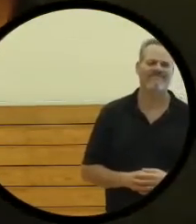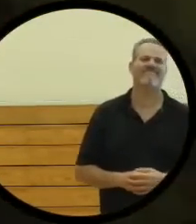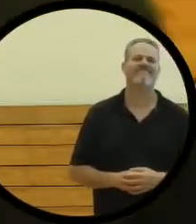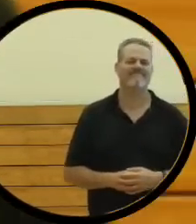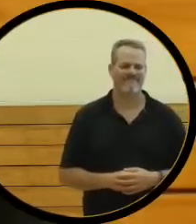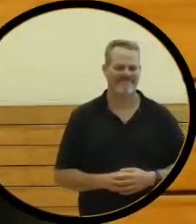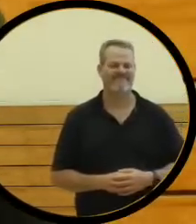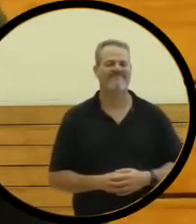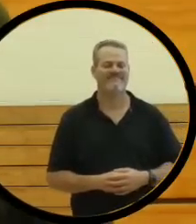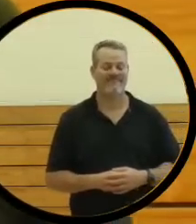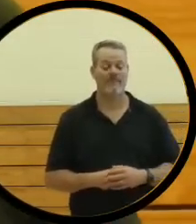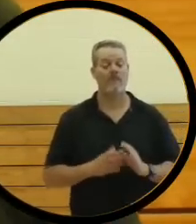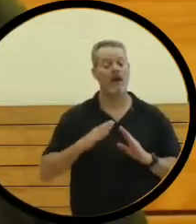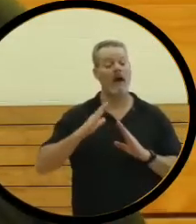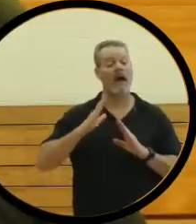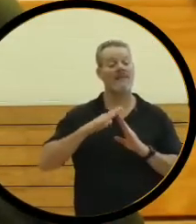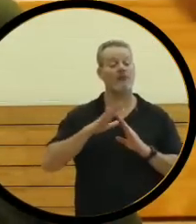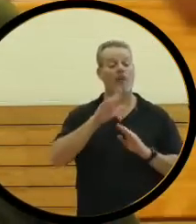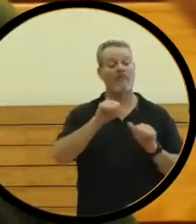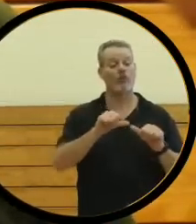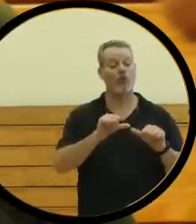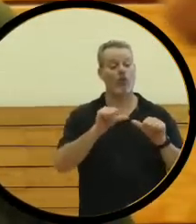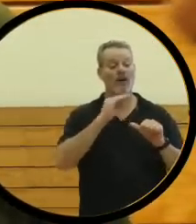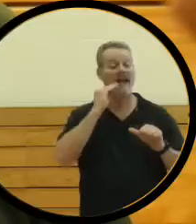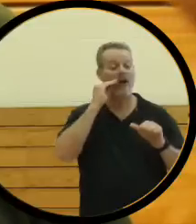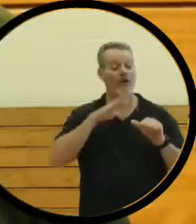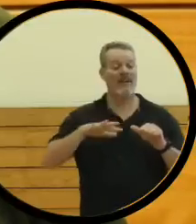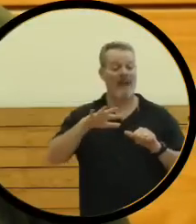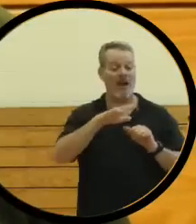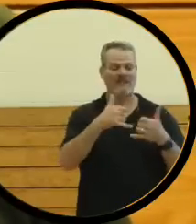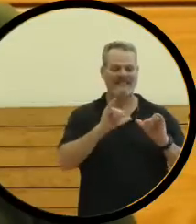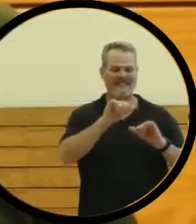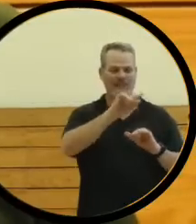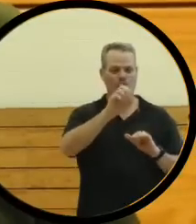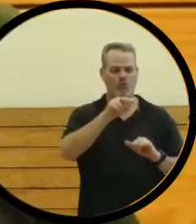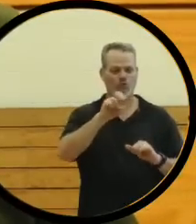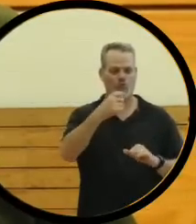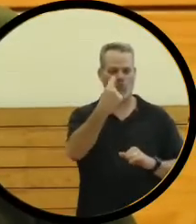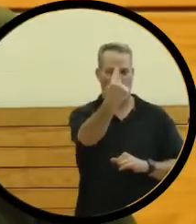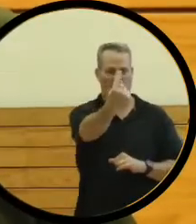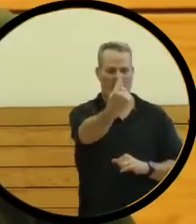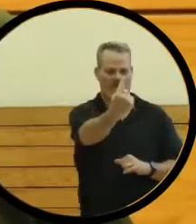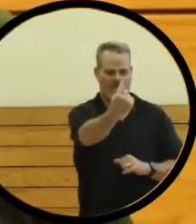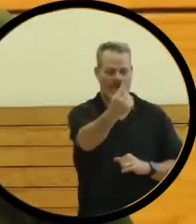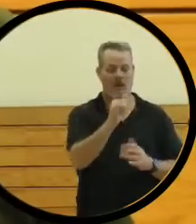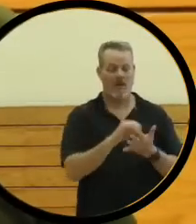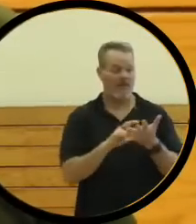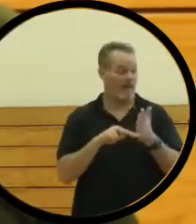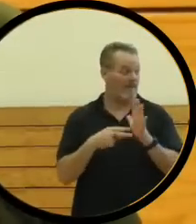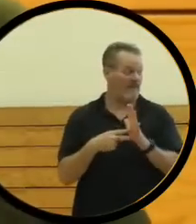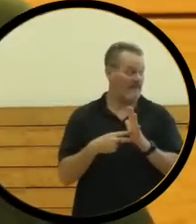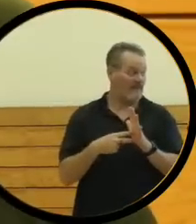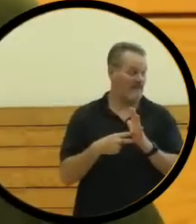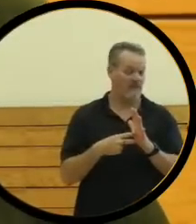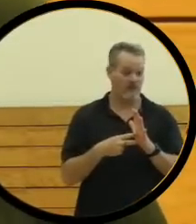At the top of the subdivision, you're actually still in zone one. And so that means you can have a big